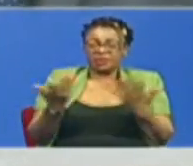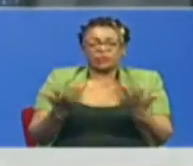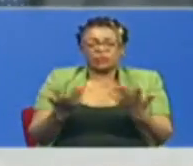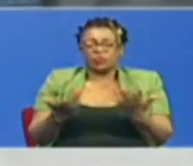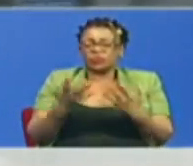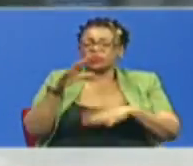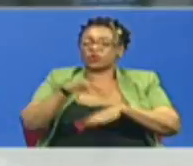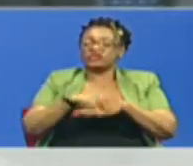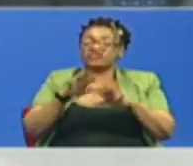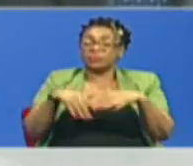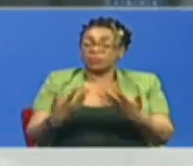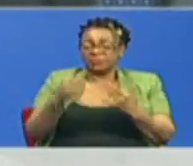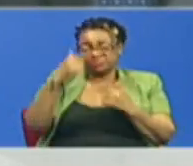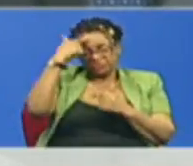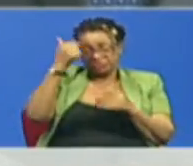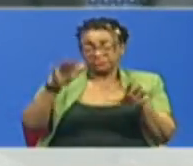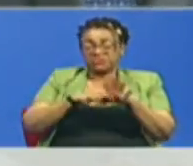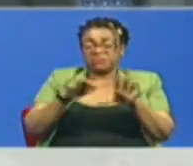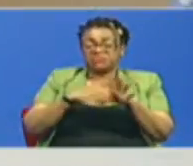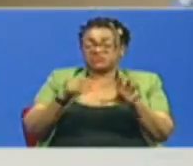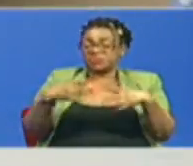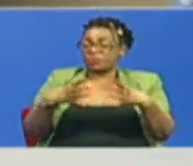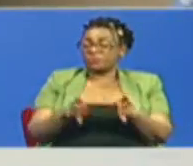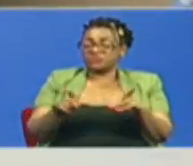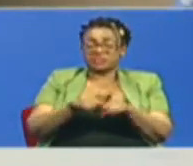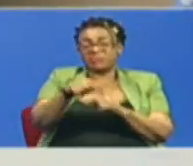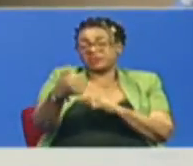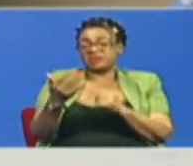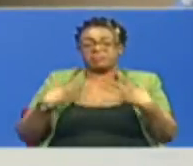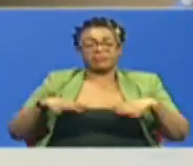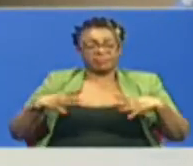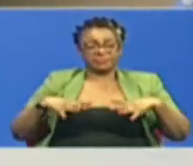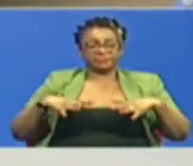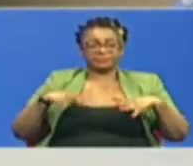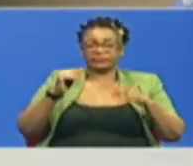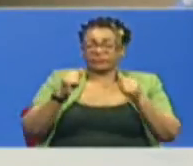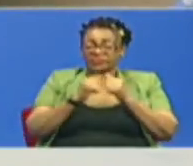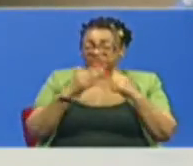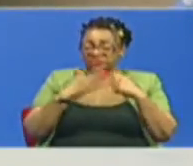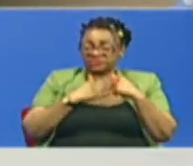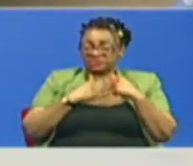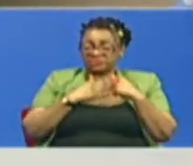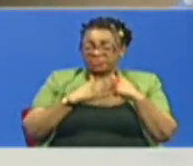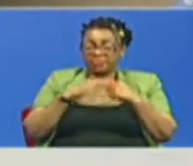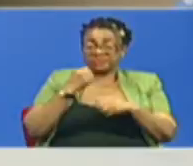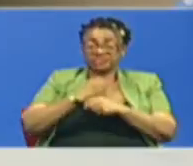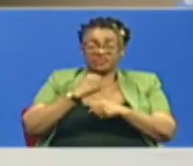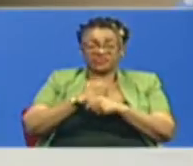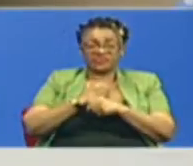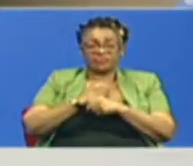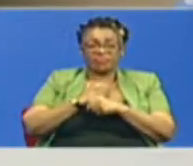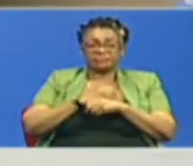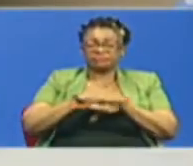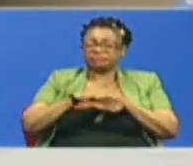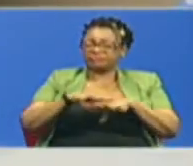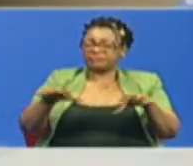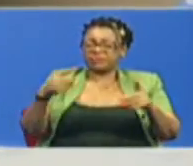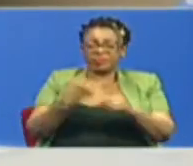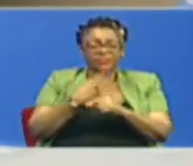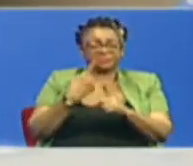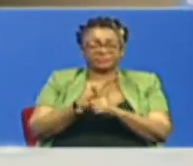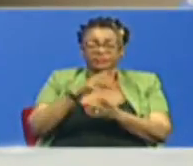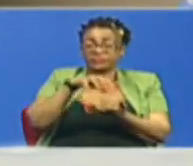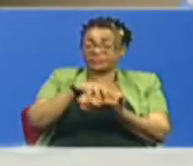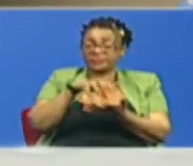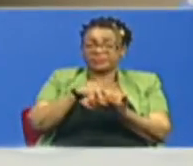they are members of the community like everybody else. Among the 19 clinical staff spread across various cadres are 14 nurses